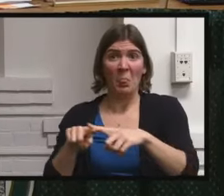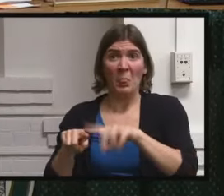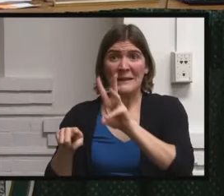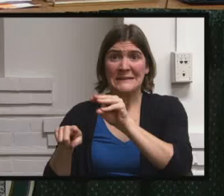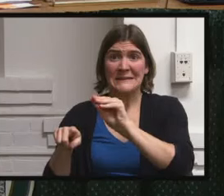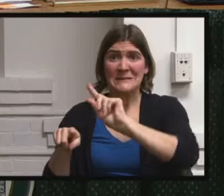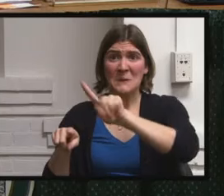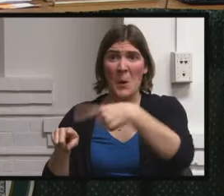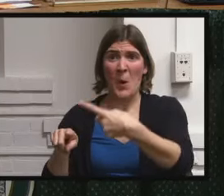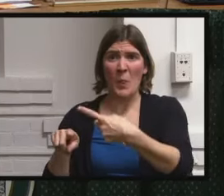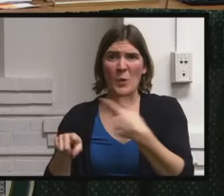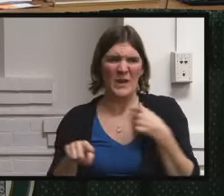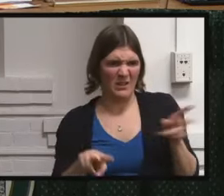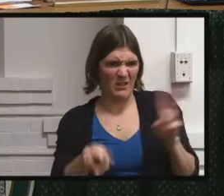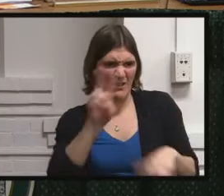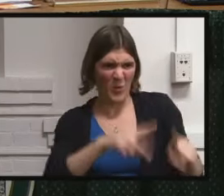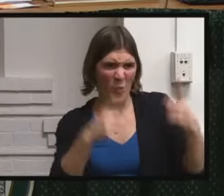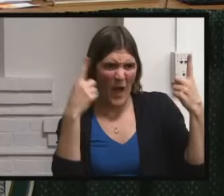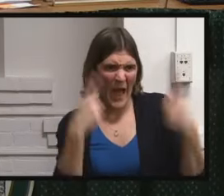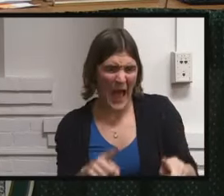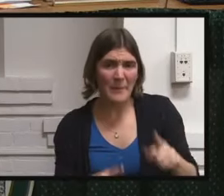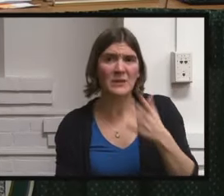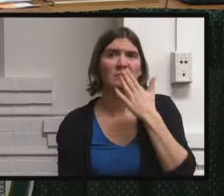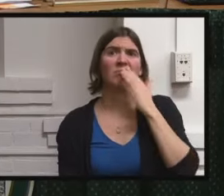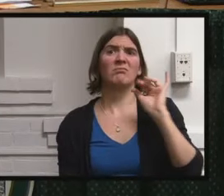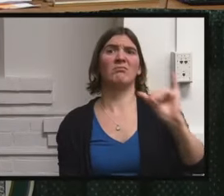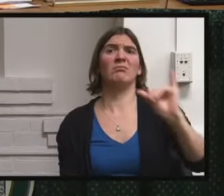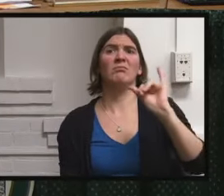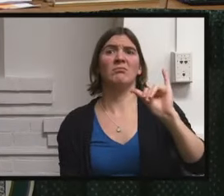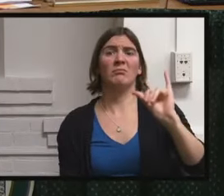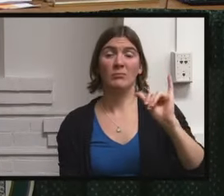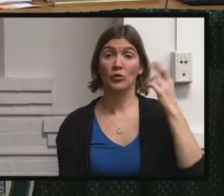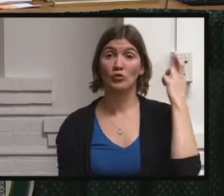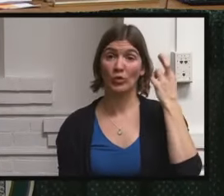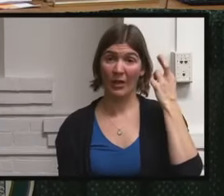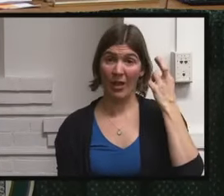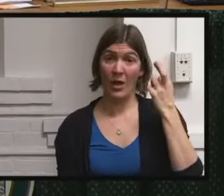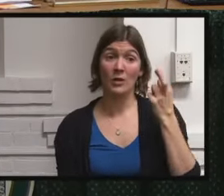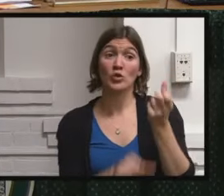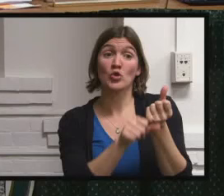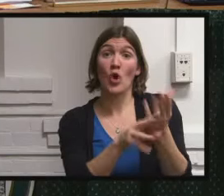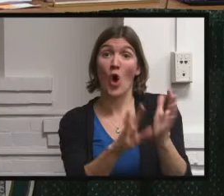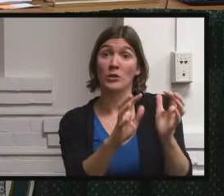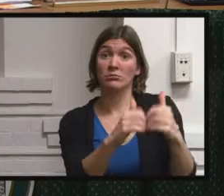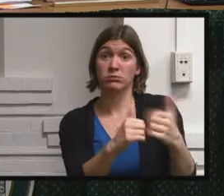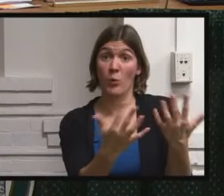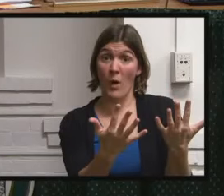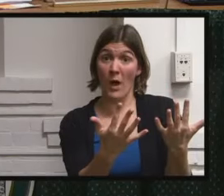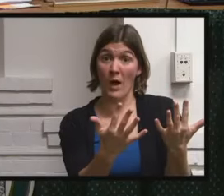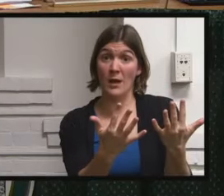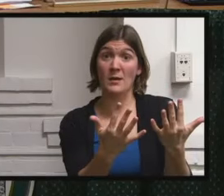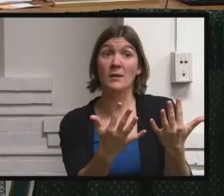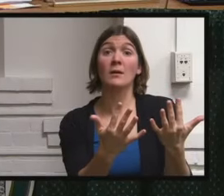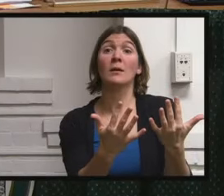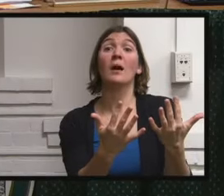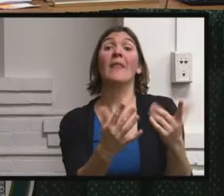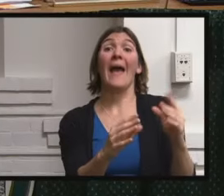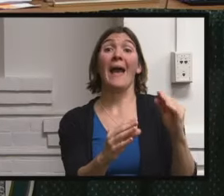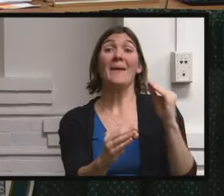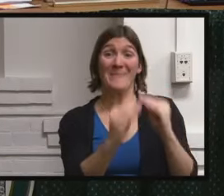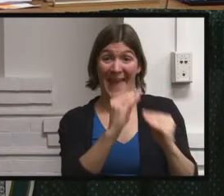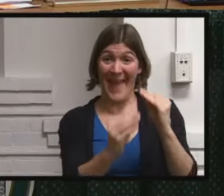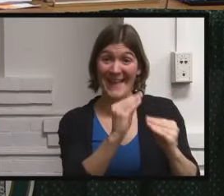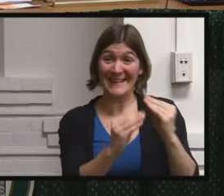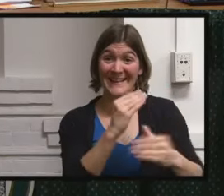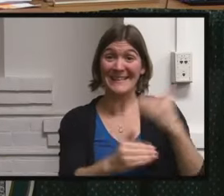inspection was made of what had gone wrong there, it was clear that it was caused by some maintenance that had been improperly